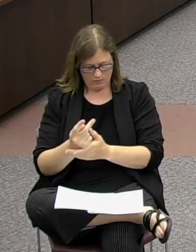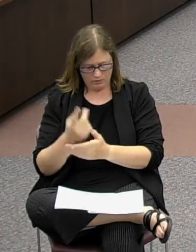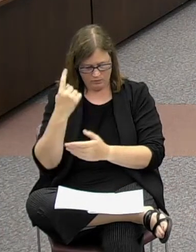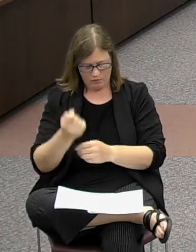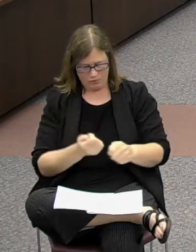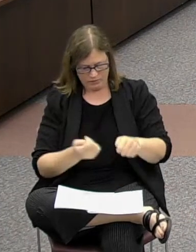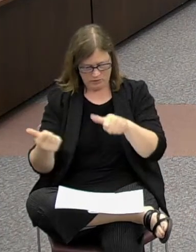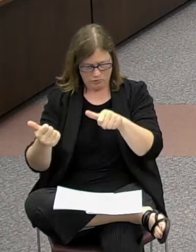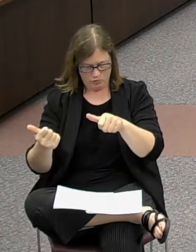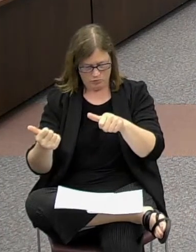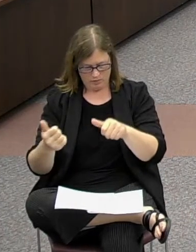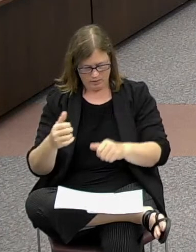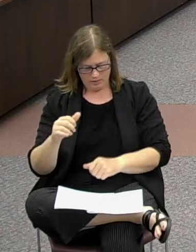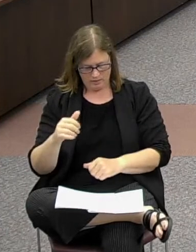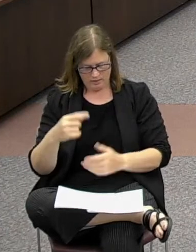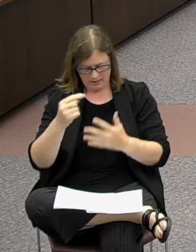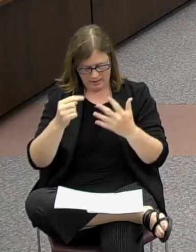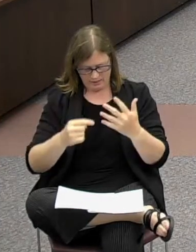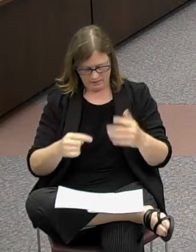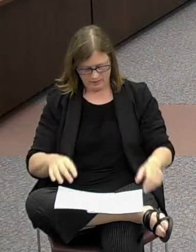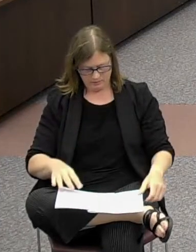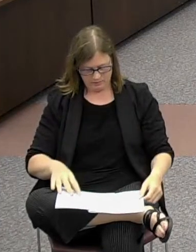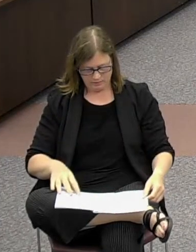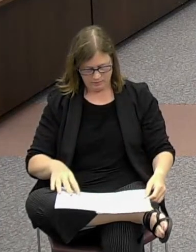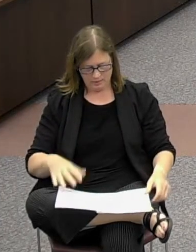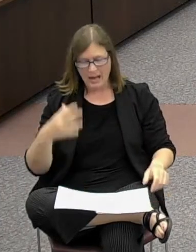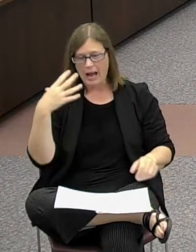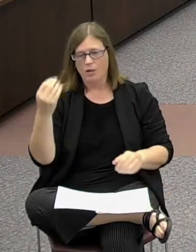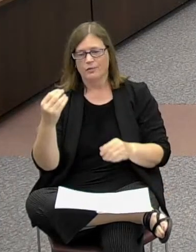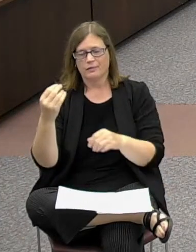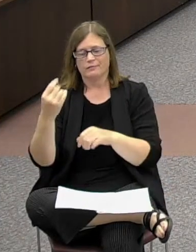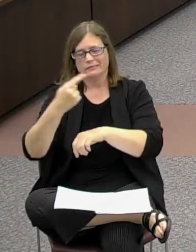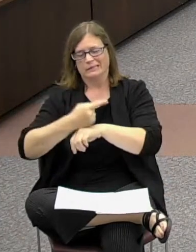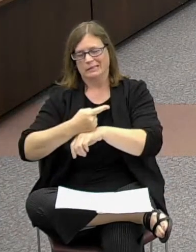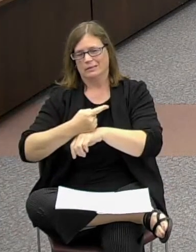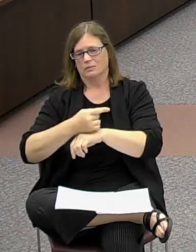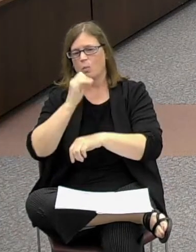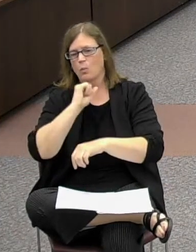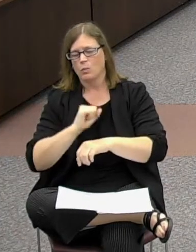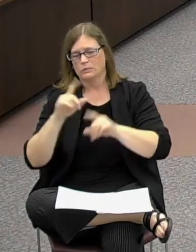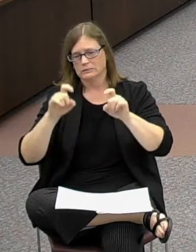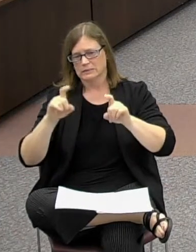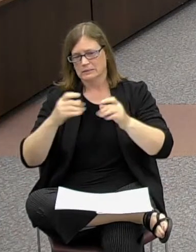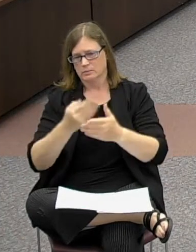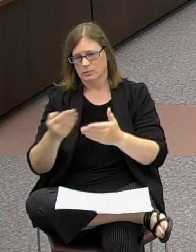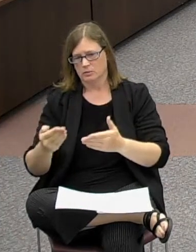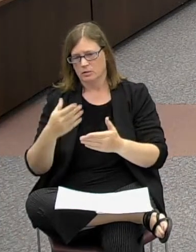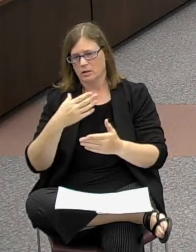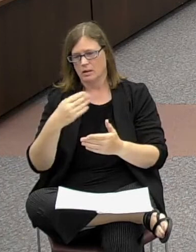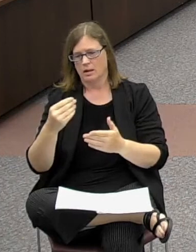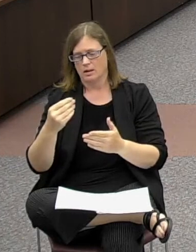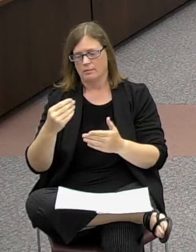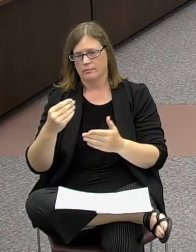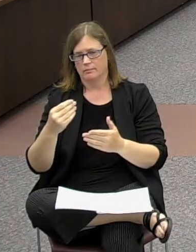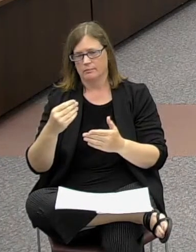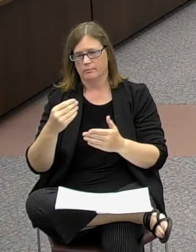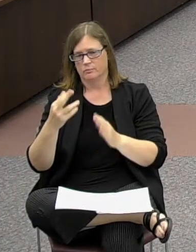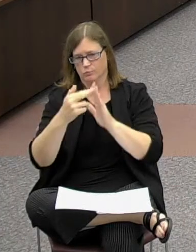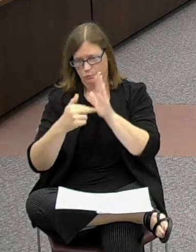Special education, disposing of out-of-date testing materials and protocols. Any questions about the disposal of